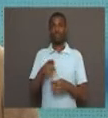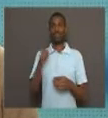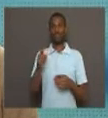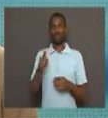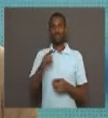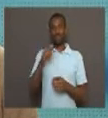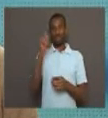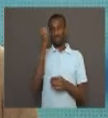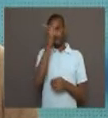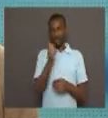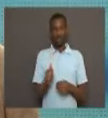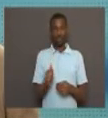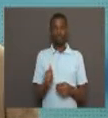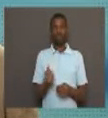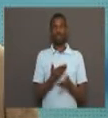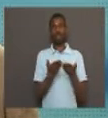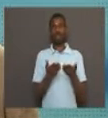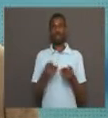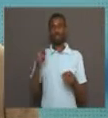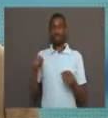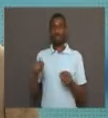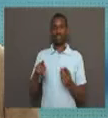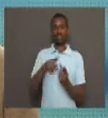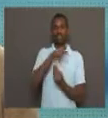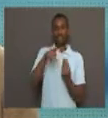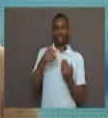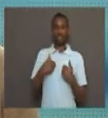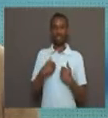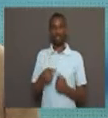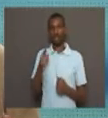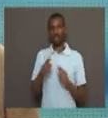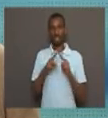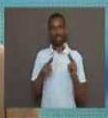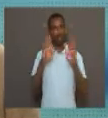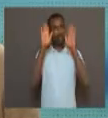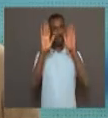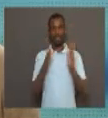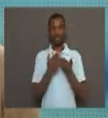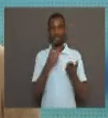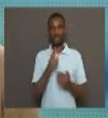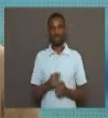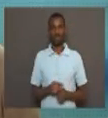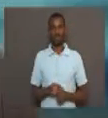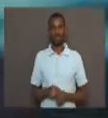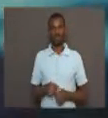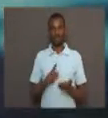the planet. This is an exciting subject, so let us begin.